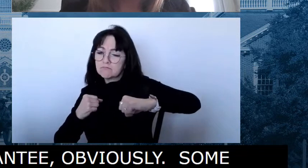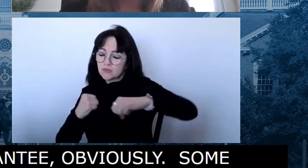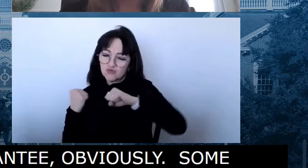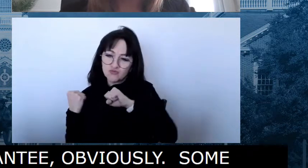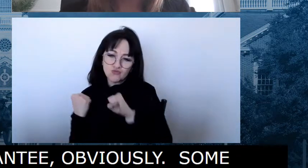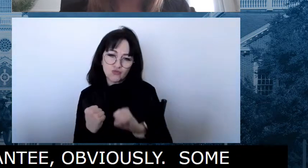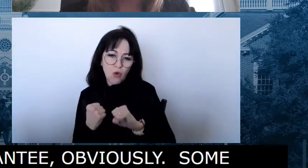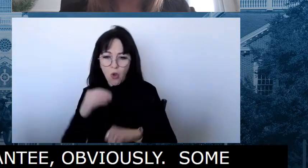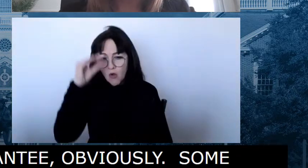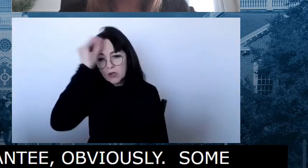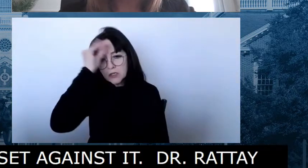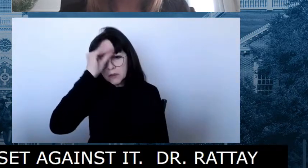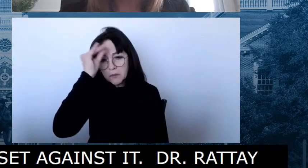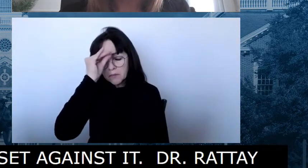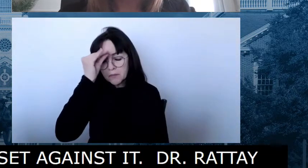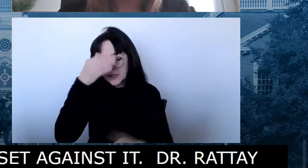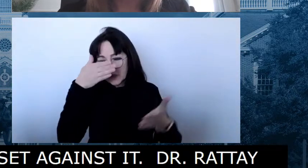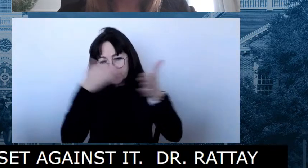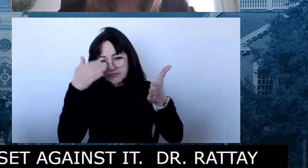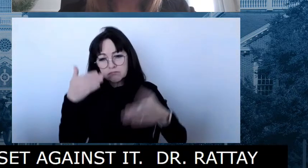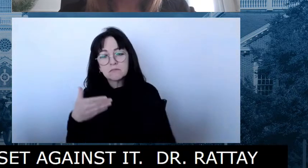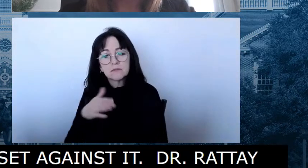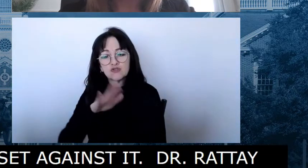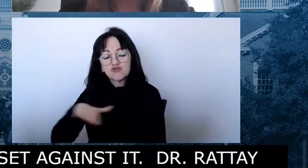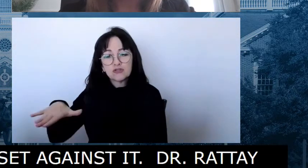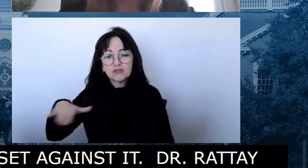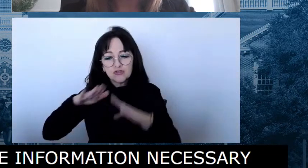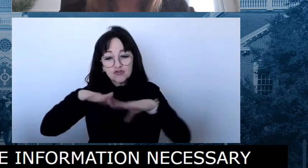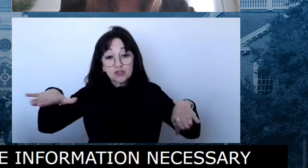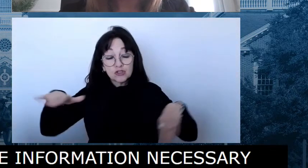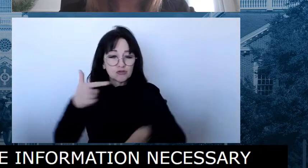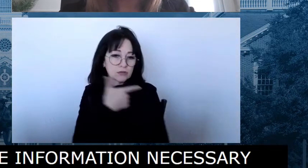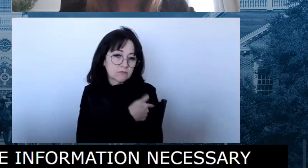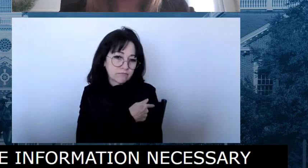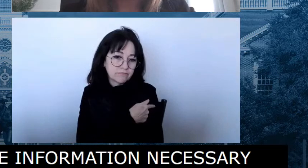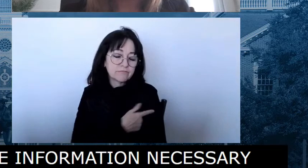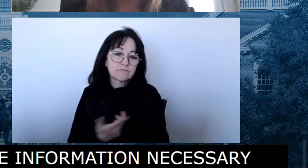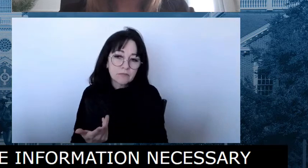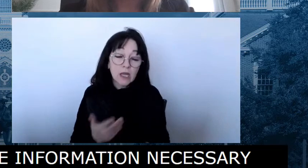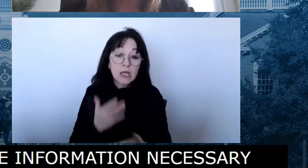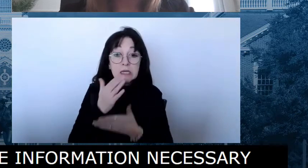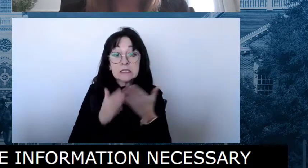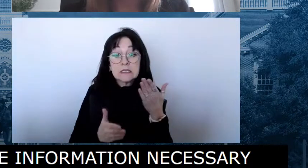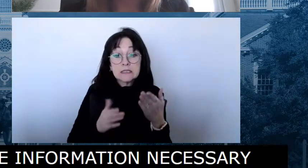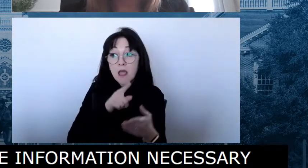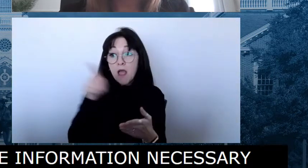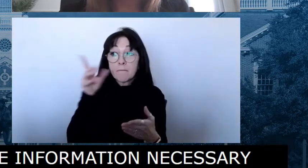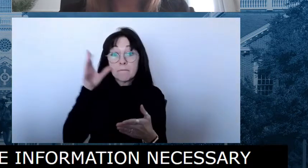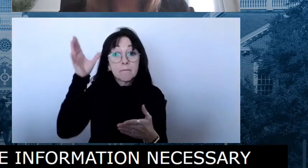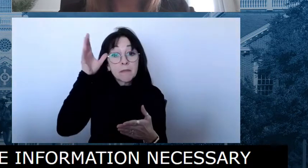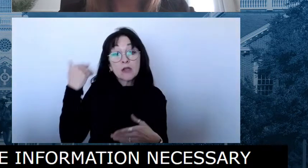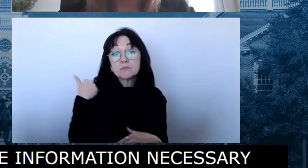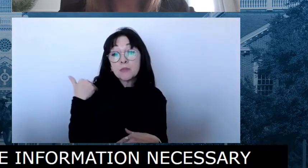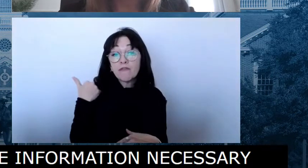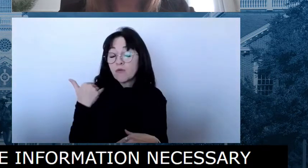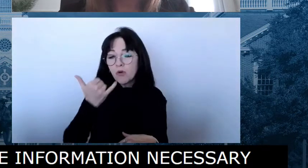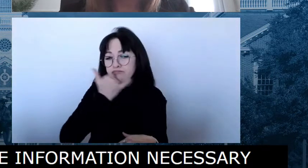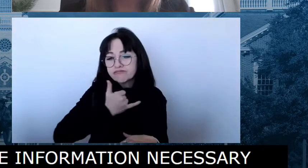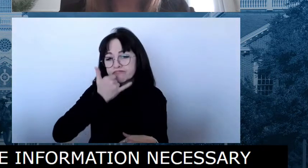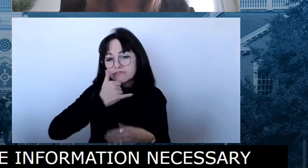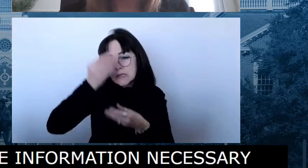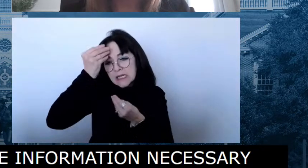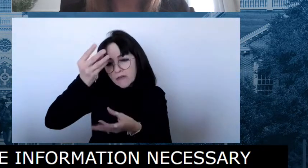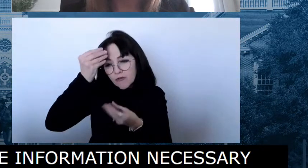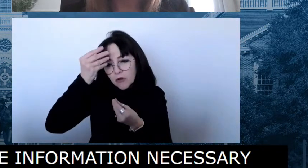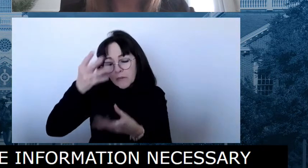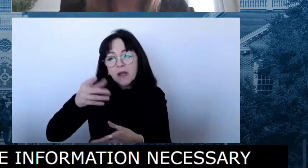the information necessary for folks to make those decisions, but now we know it'll be important for folks to get